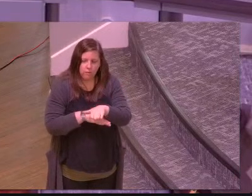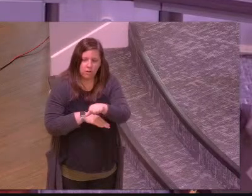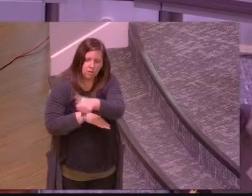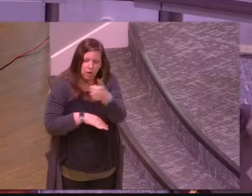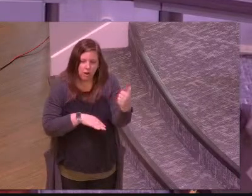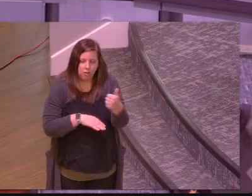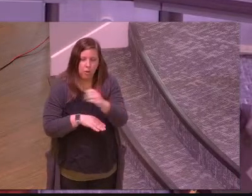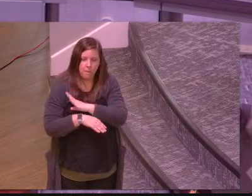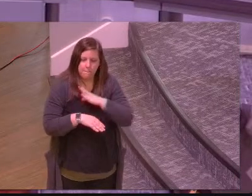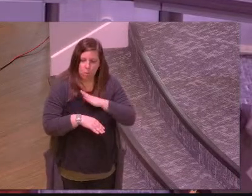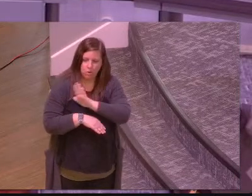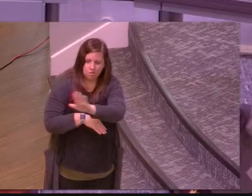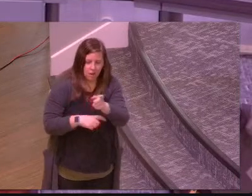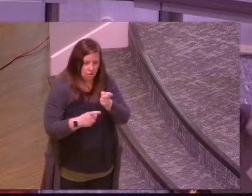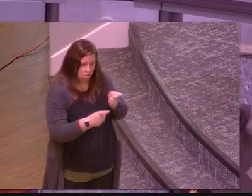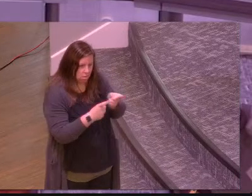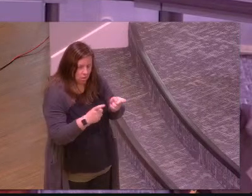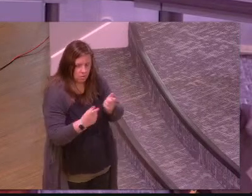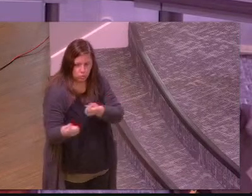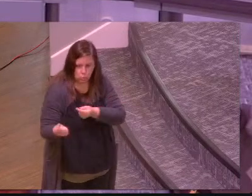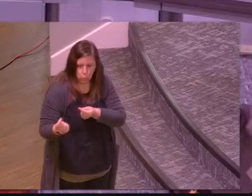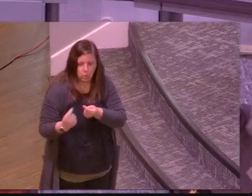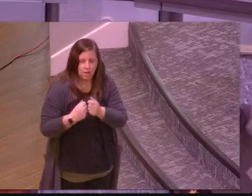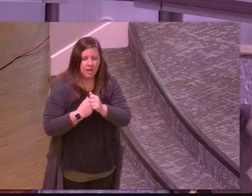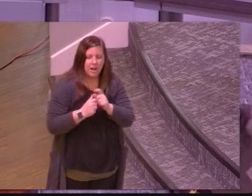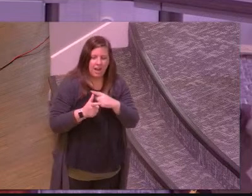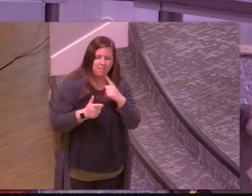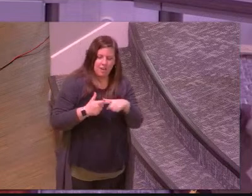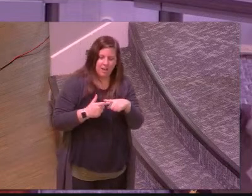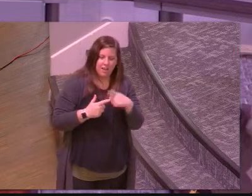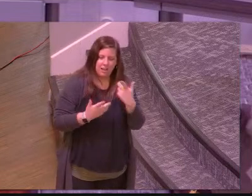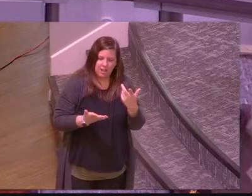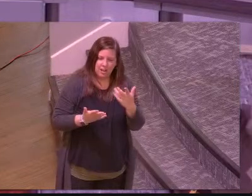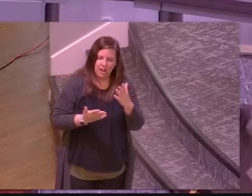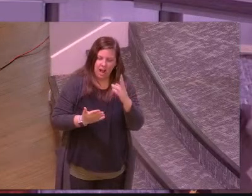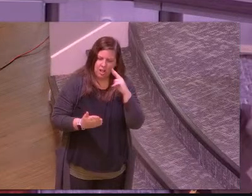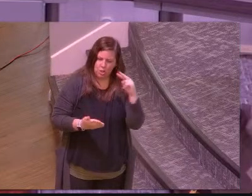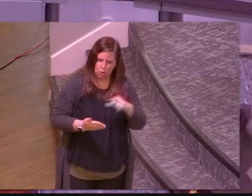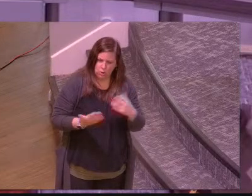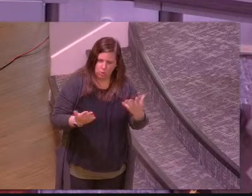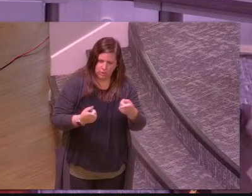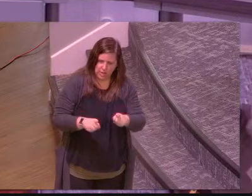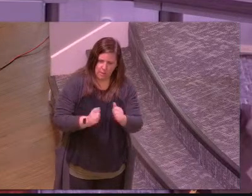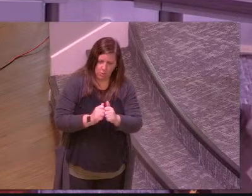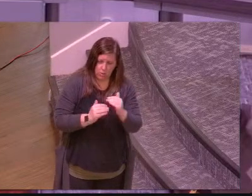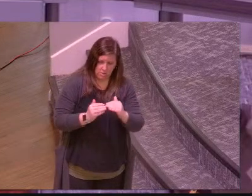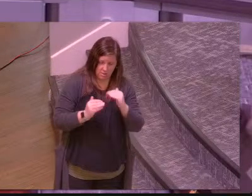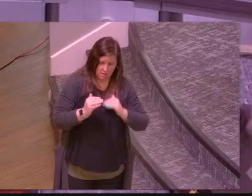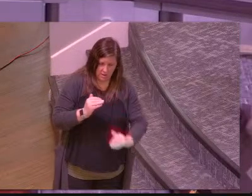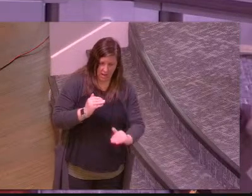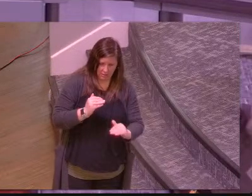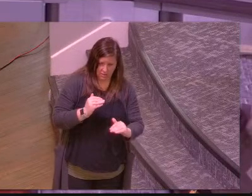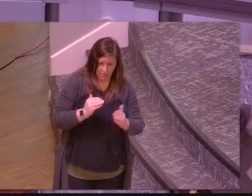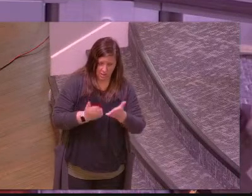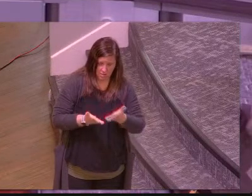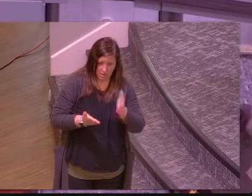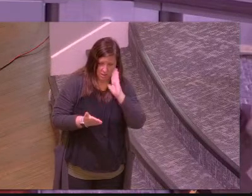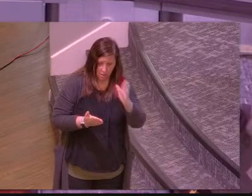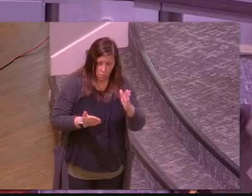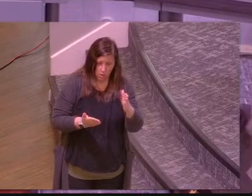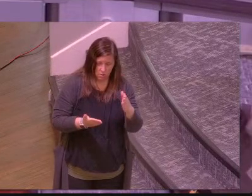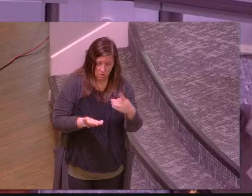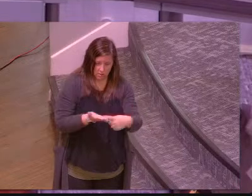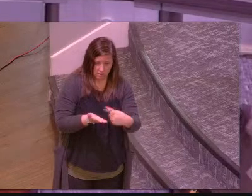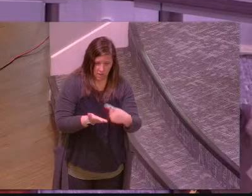look at what's happening with the next thing that we'll be talking about, and when you get into the strategic plan with the